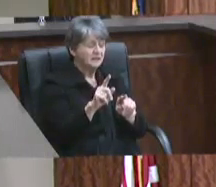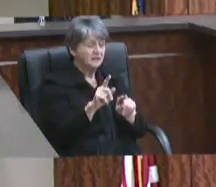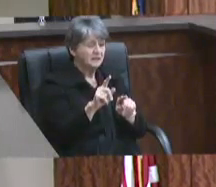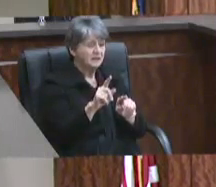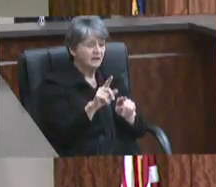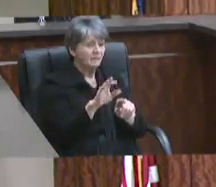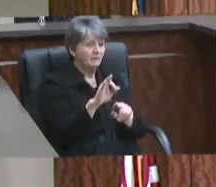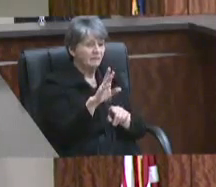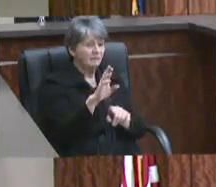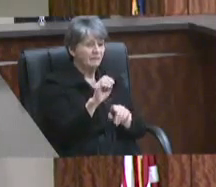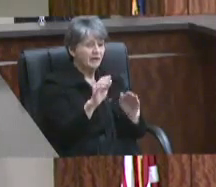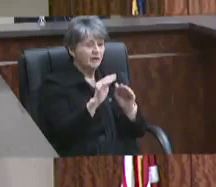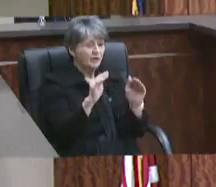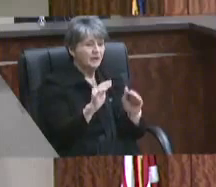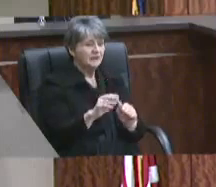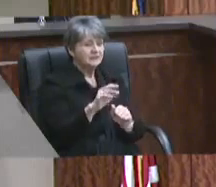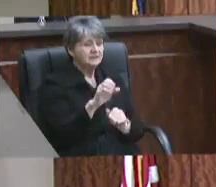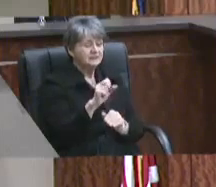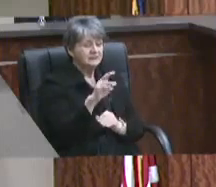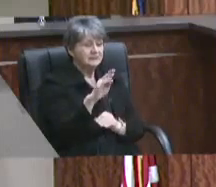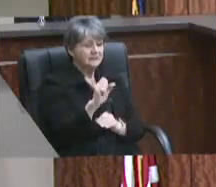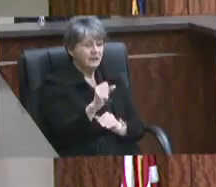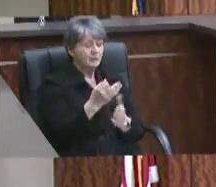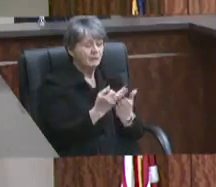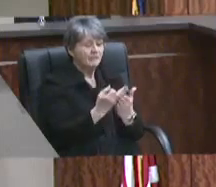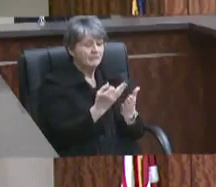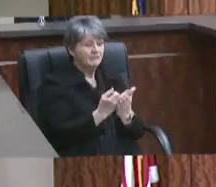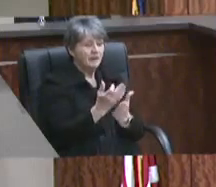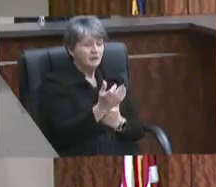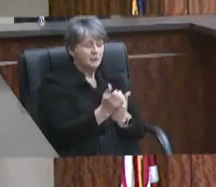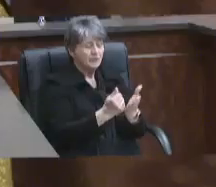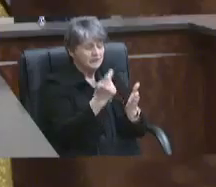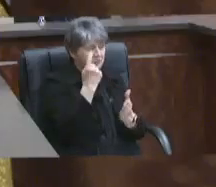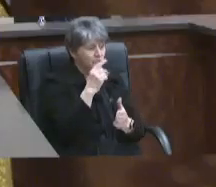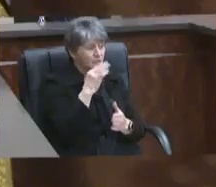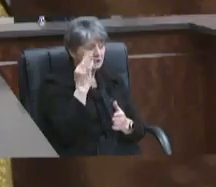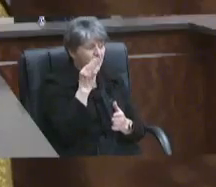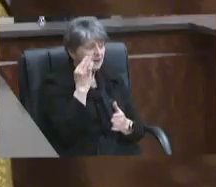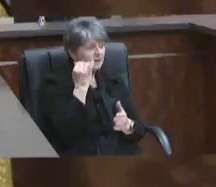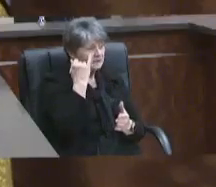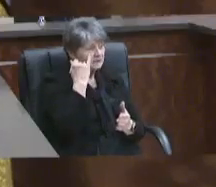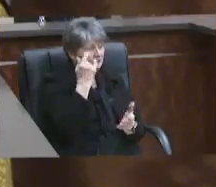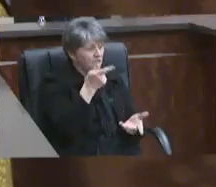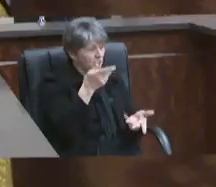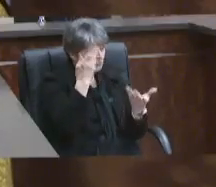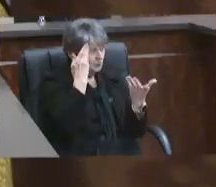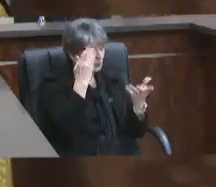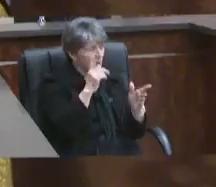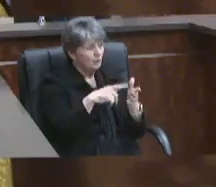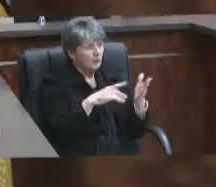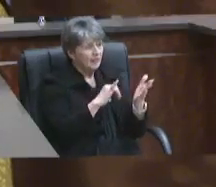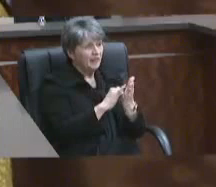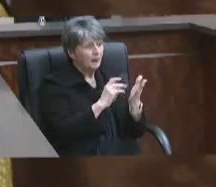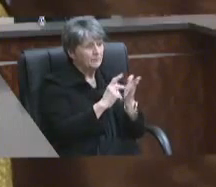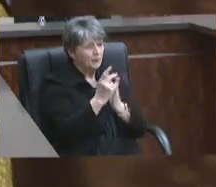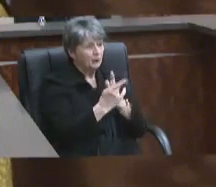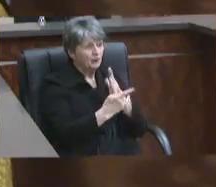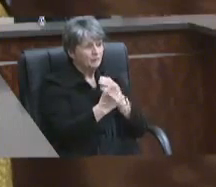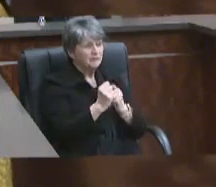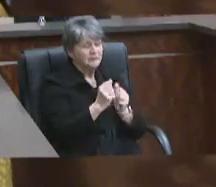Firehouse Subs. It was a fundraiser for cats. If you're not aware of what the program is with